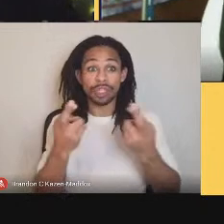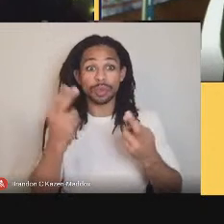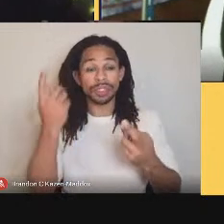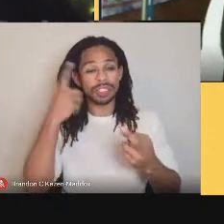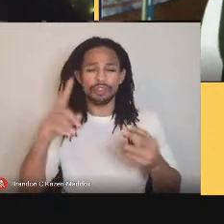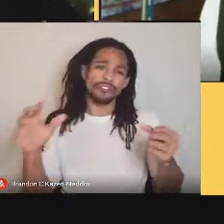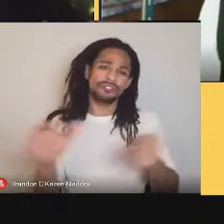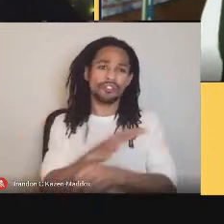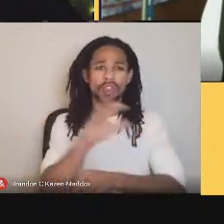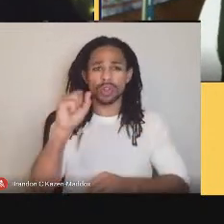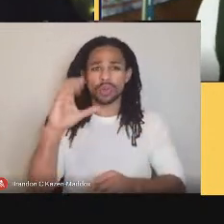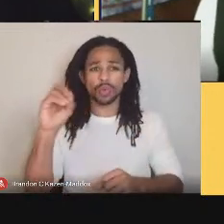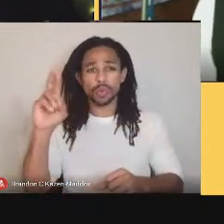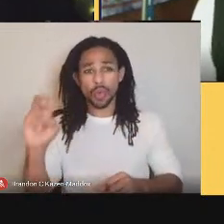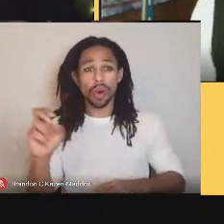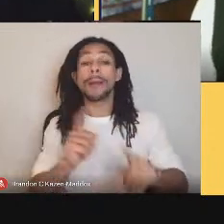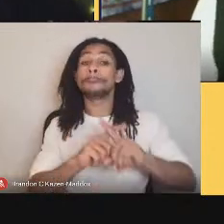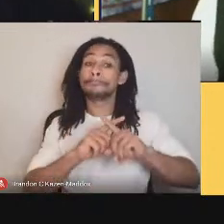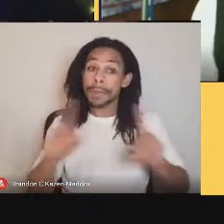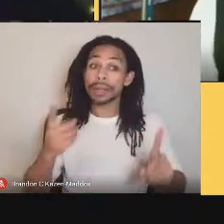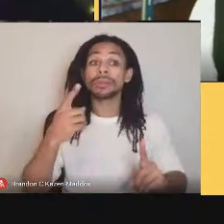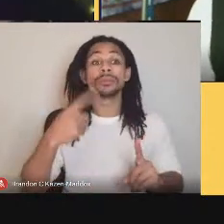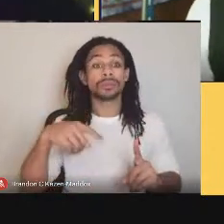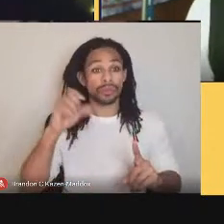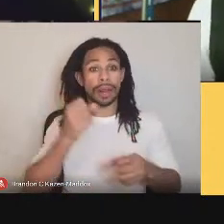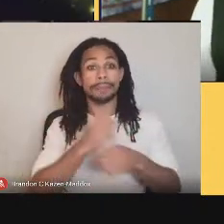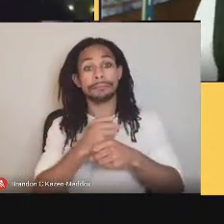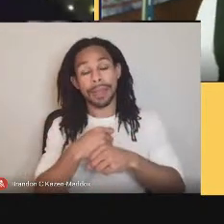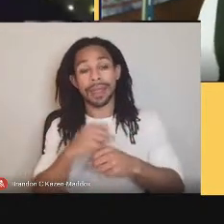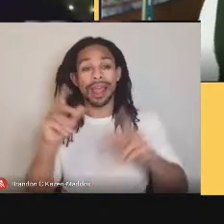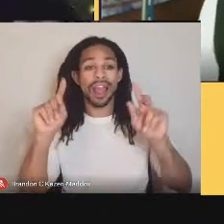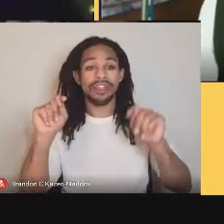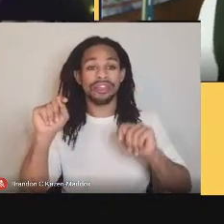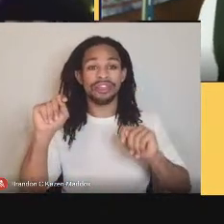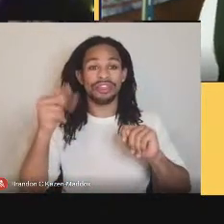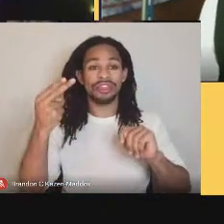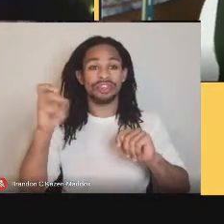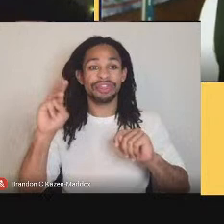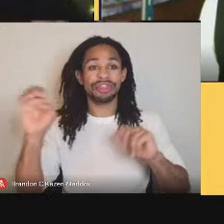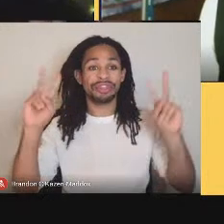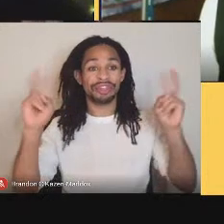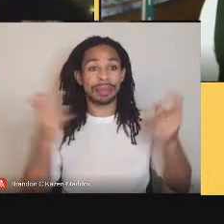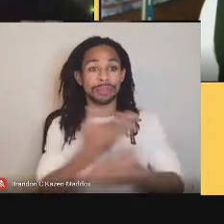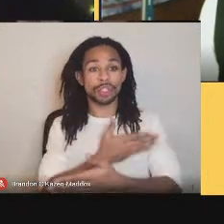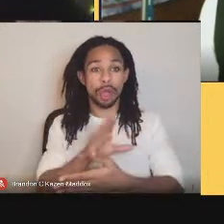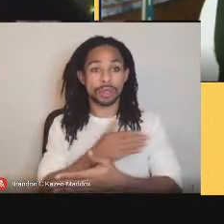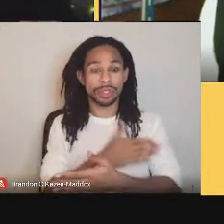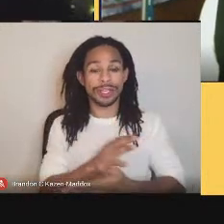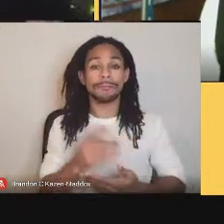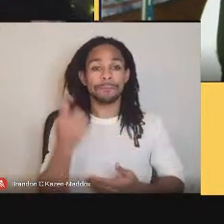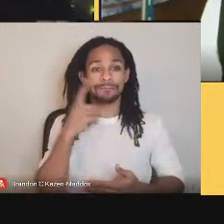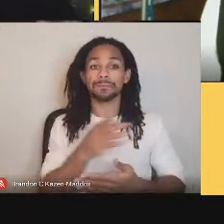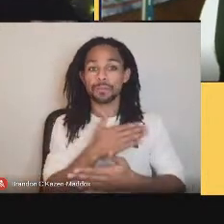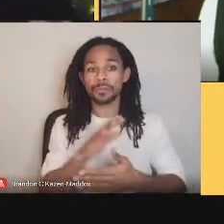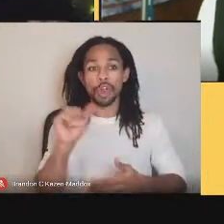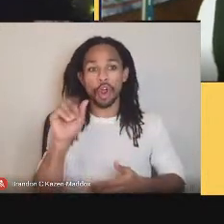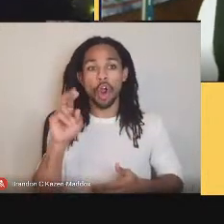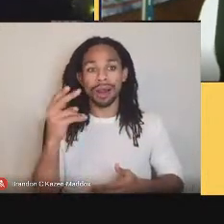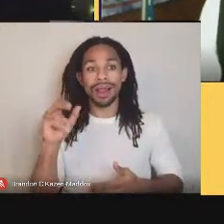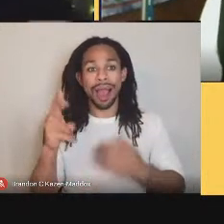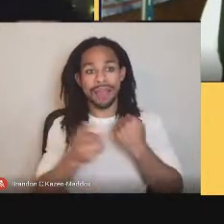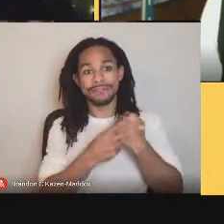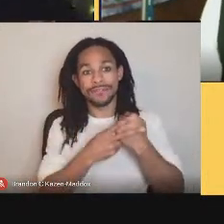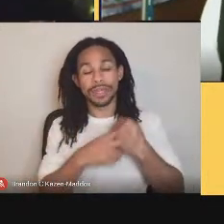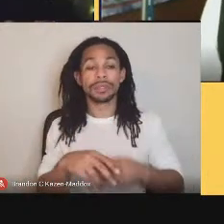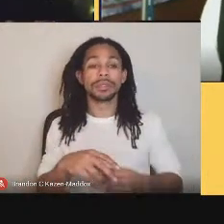from places like Free Music Archive. Sure. So first, we're going to pull up two theme songs. We're going to pull up the theme